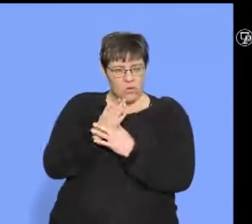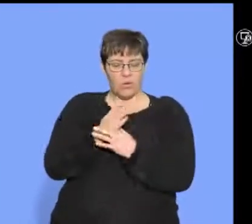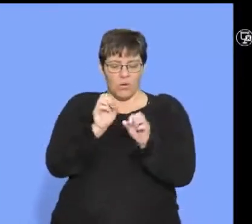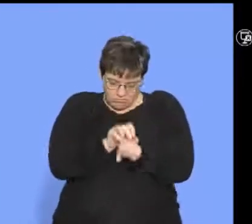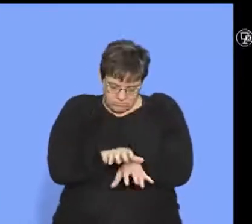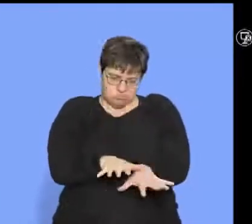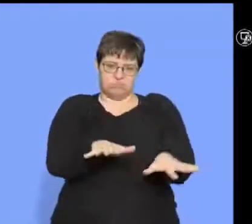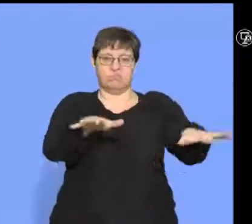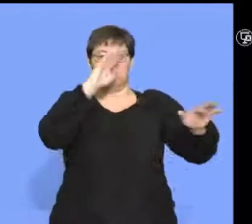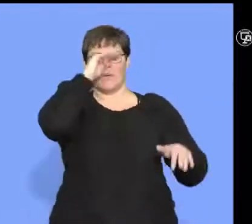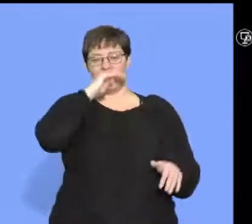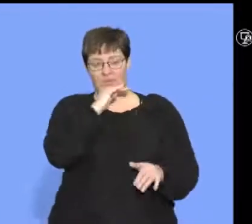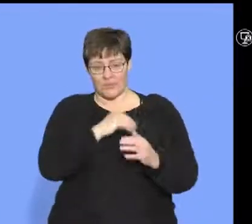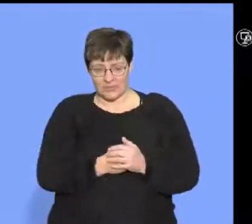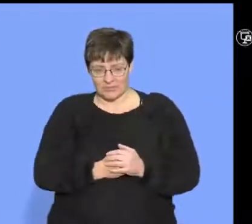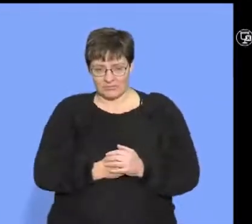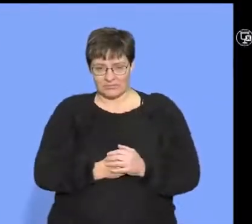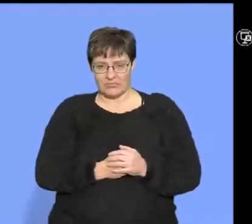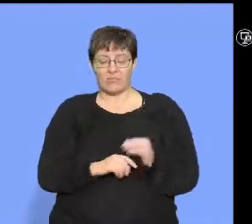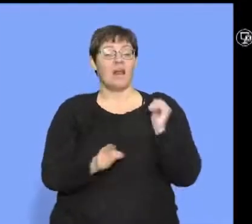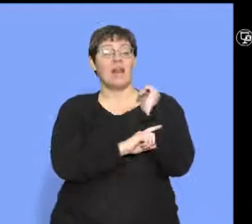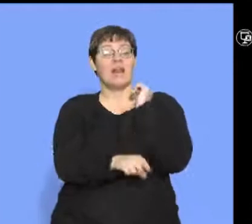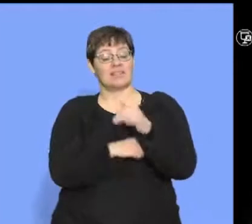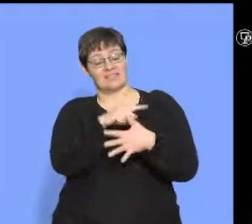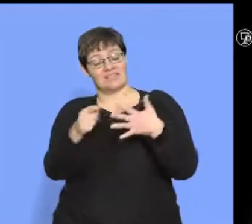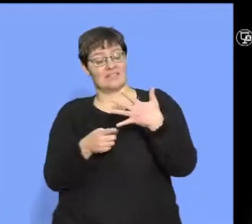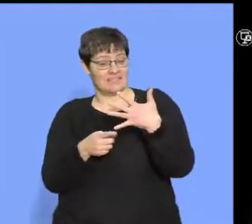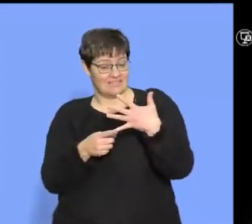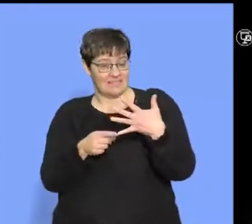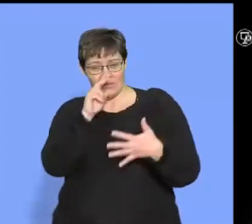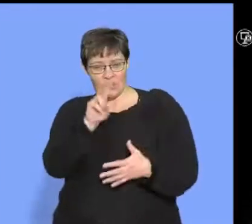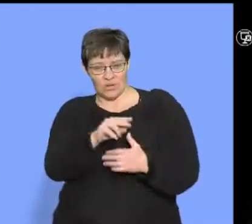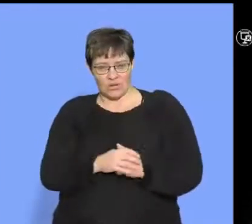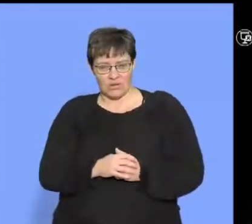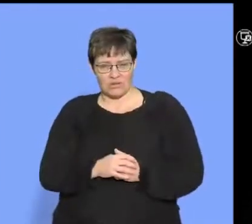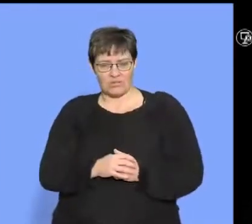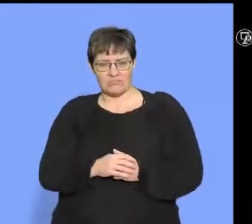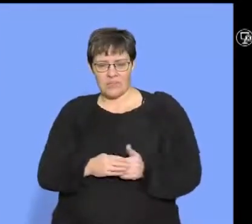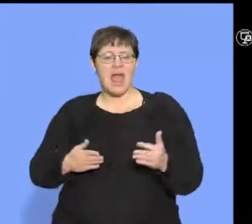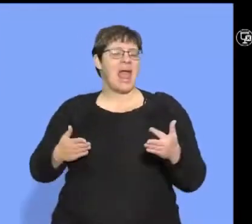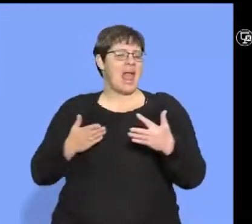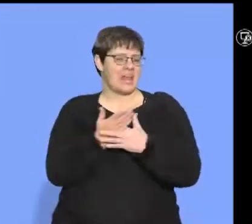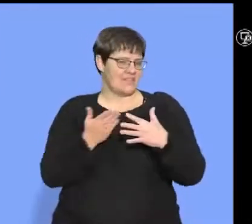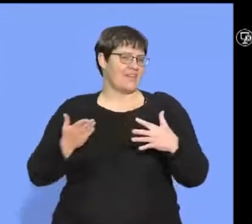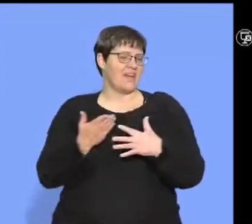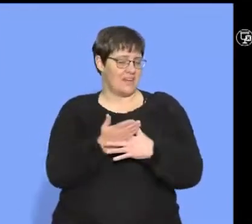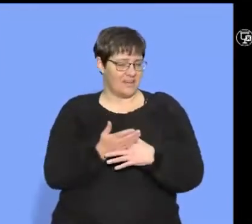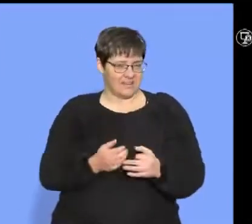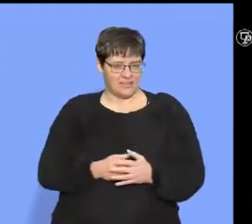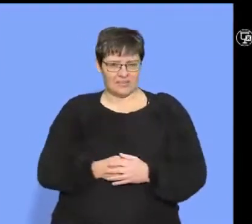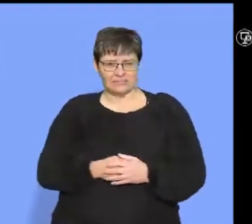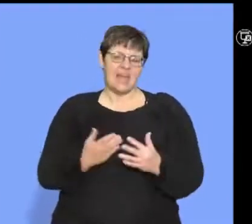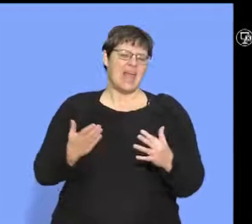opening that is the window. The last wave property that we've had a look at is that of interference. Interference